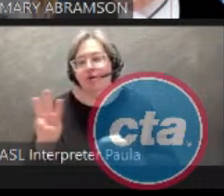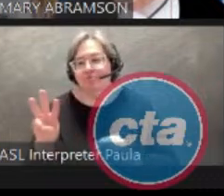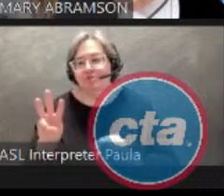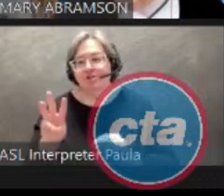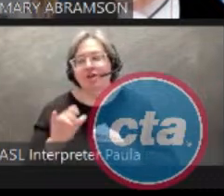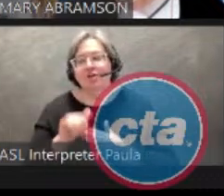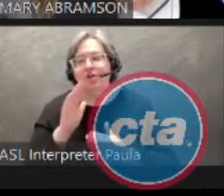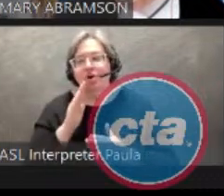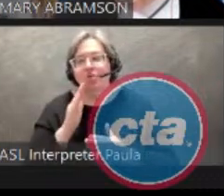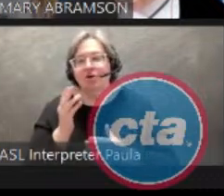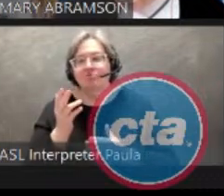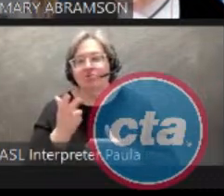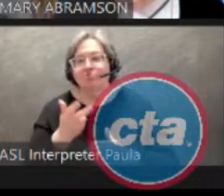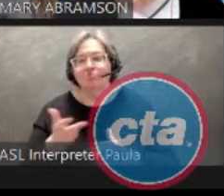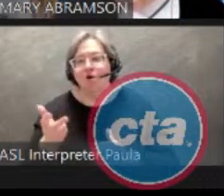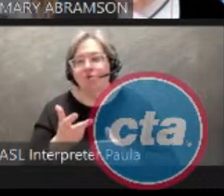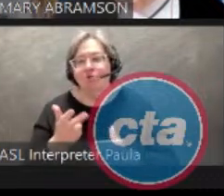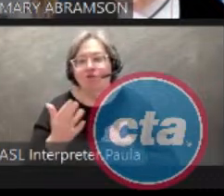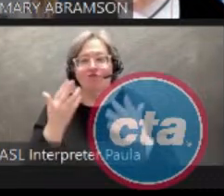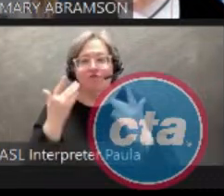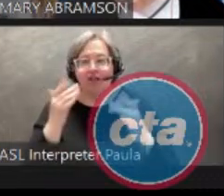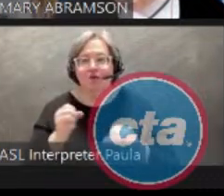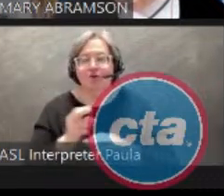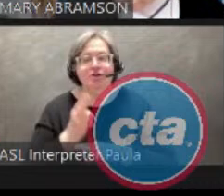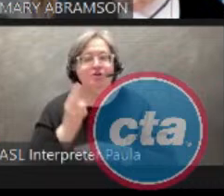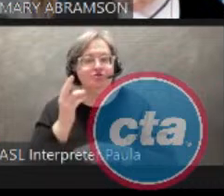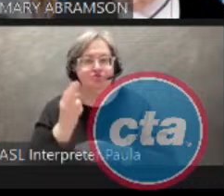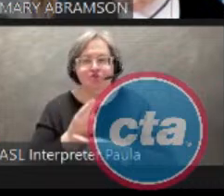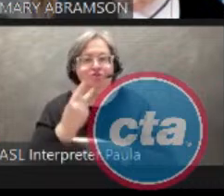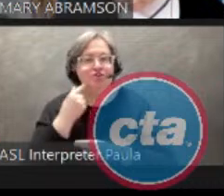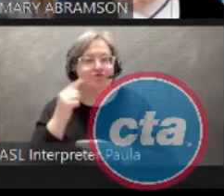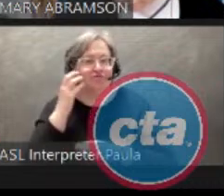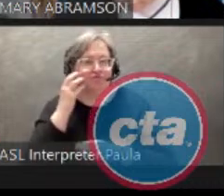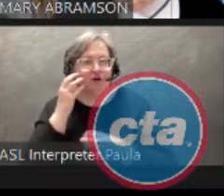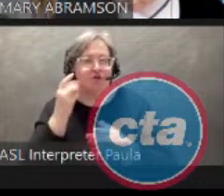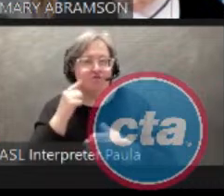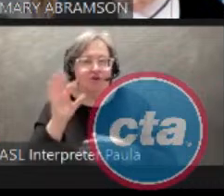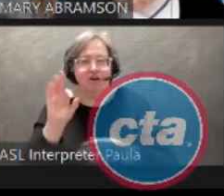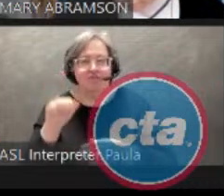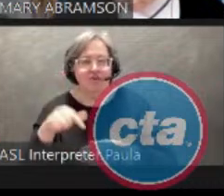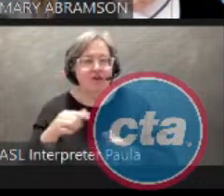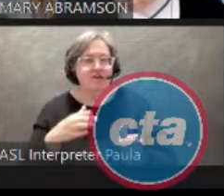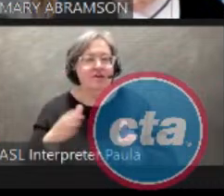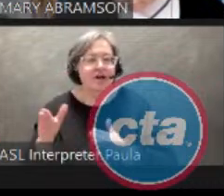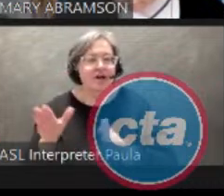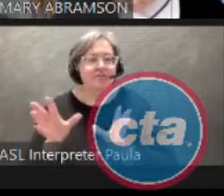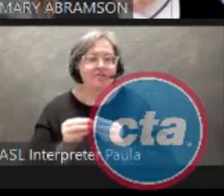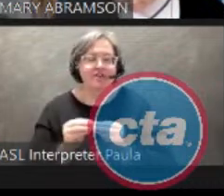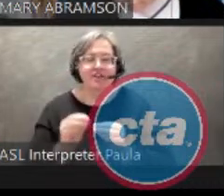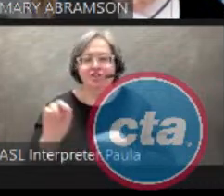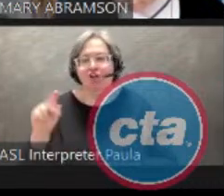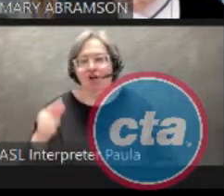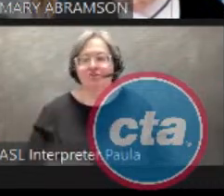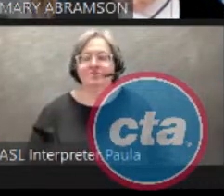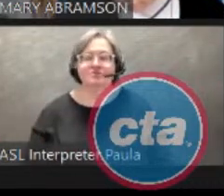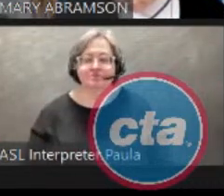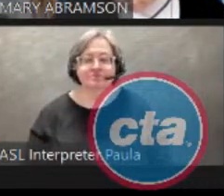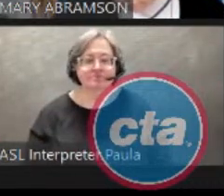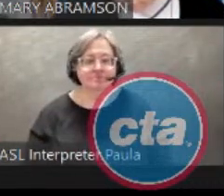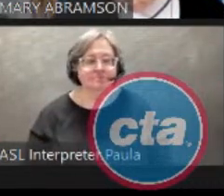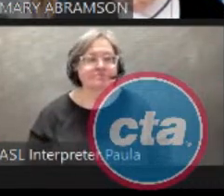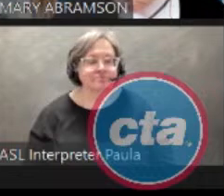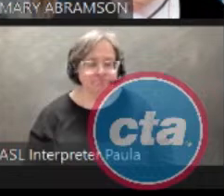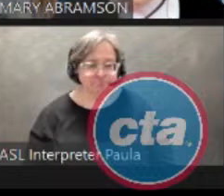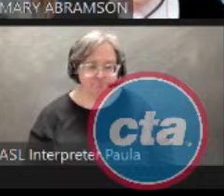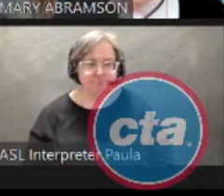be mobile friendly for people to use for FHU kinds of stuff. And then, of course, we have the convention, which will be the combination